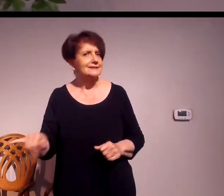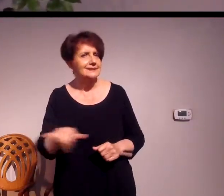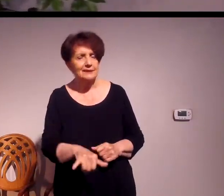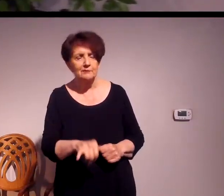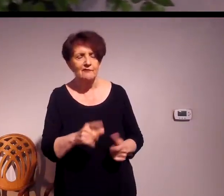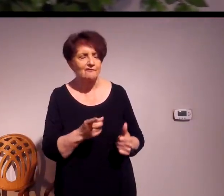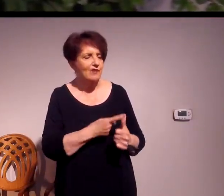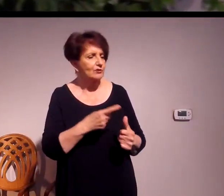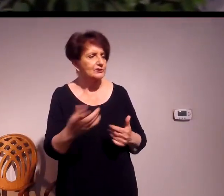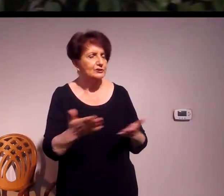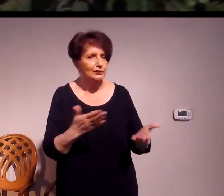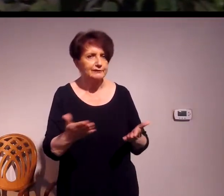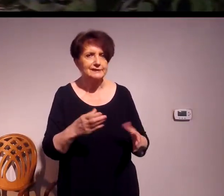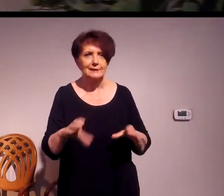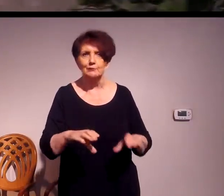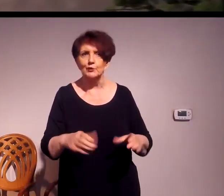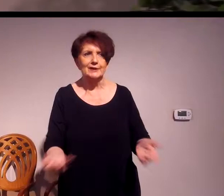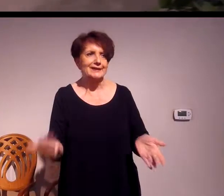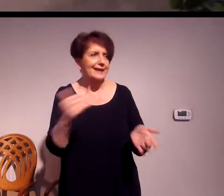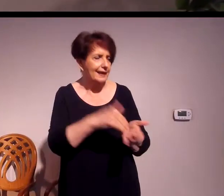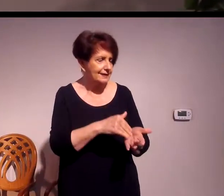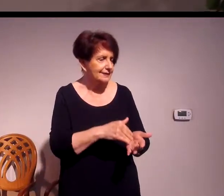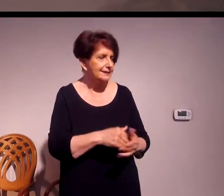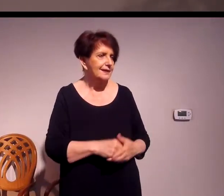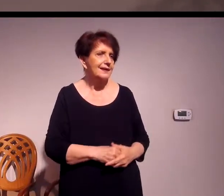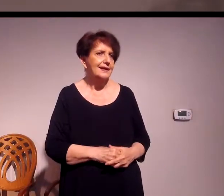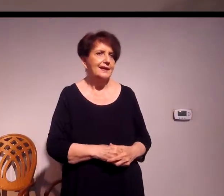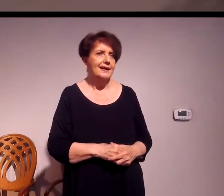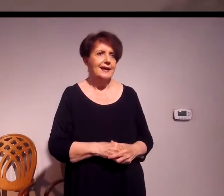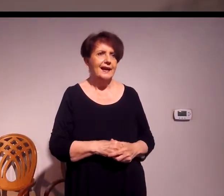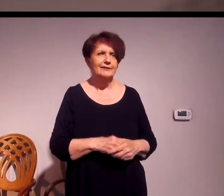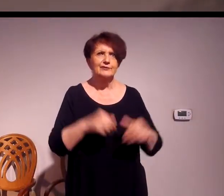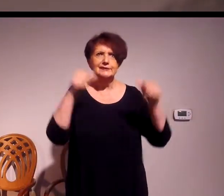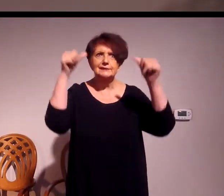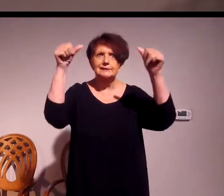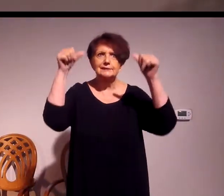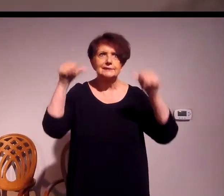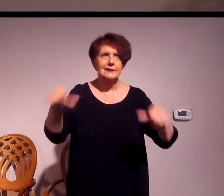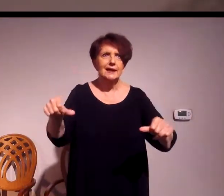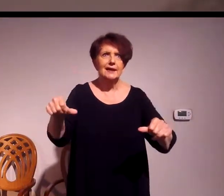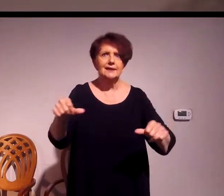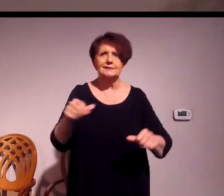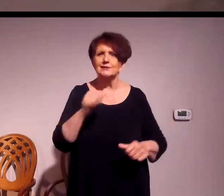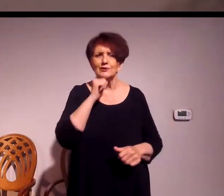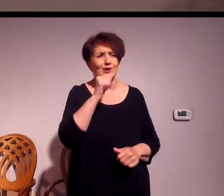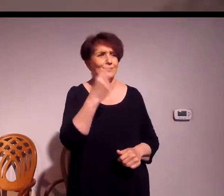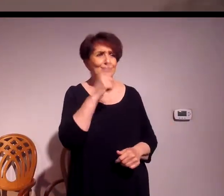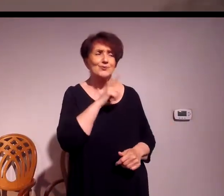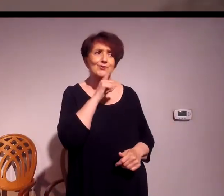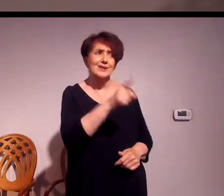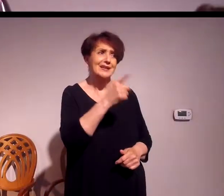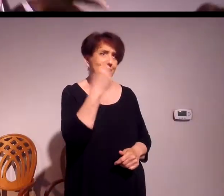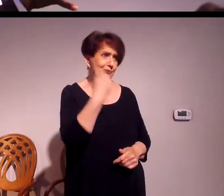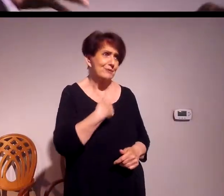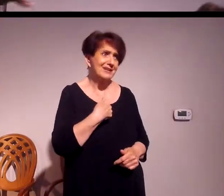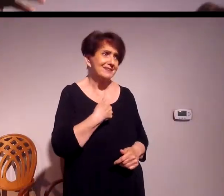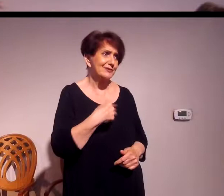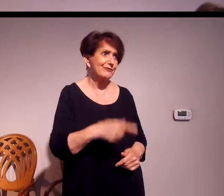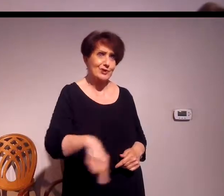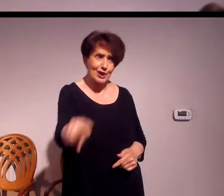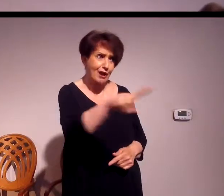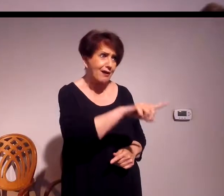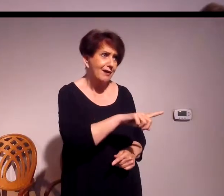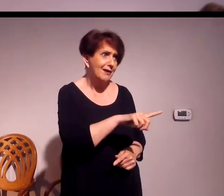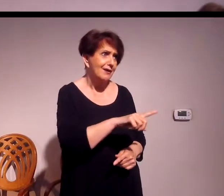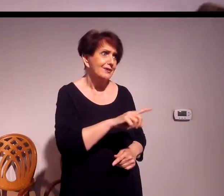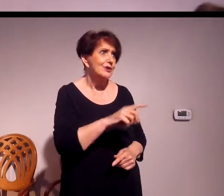first service. I'm about to do it in this second service, okay? I got these slides, and these slides ain't, like, really for me. They for y'all. Because y'all CSL folks,